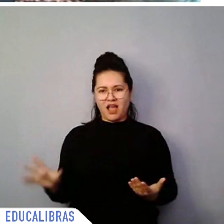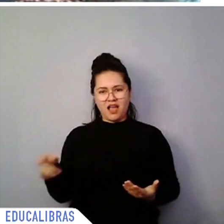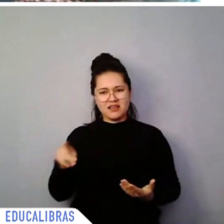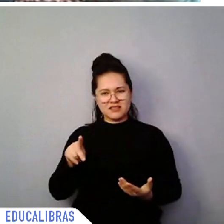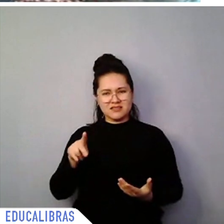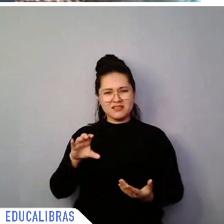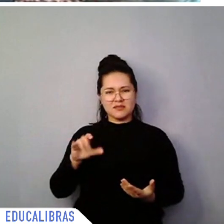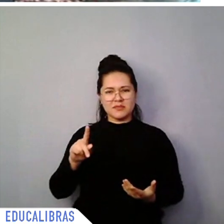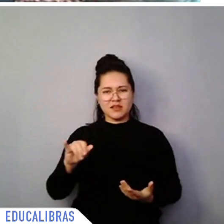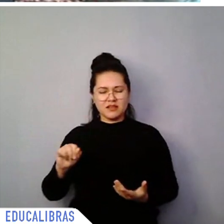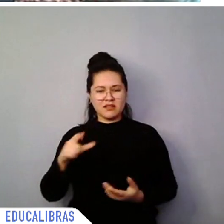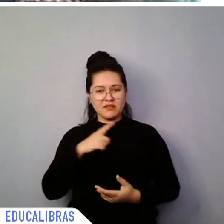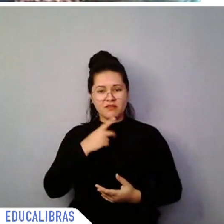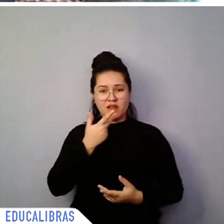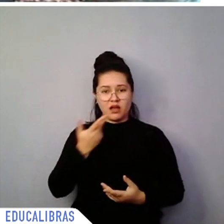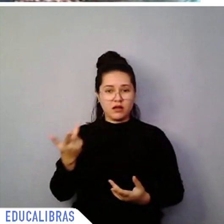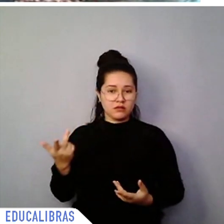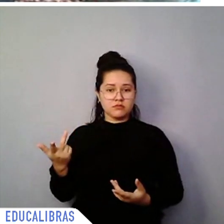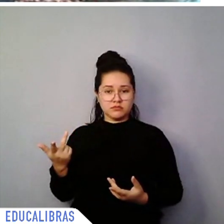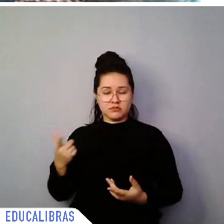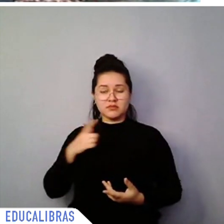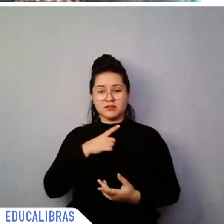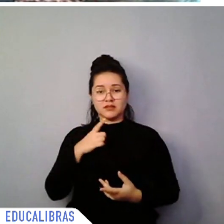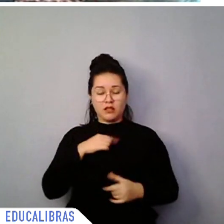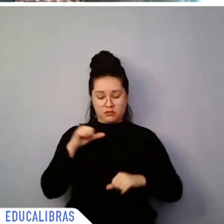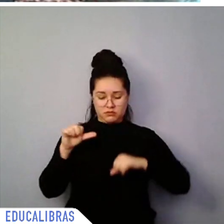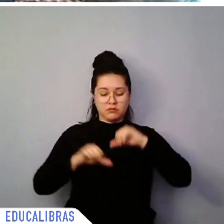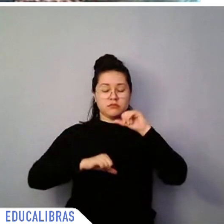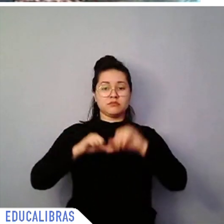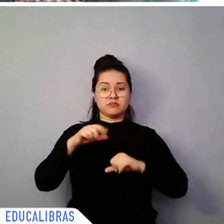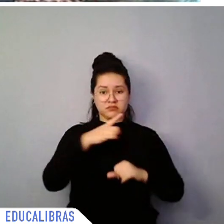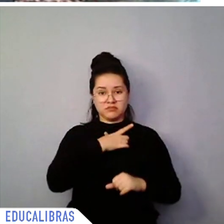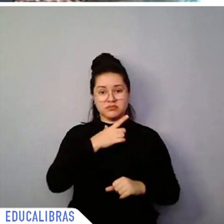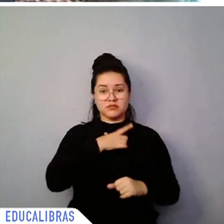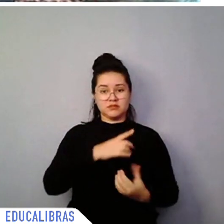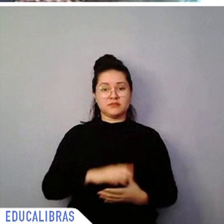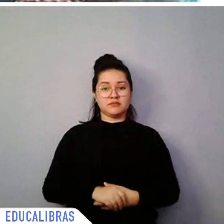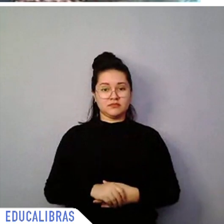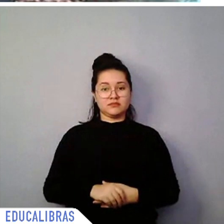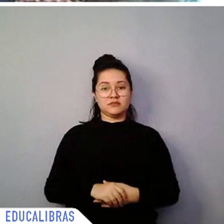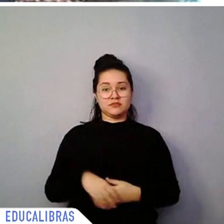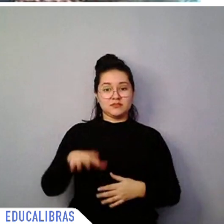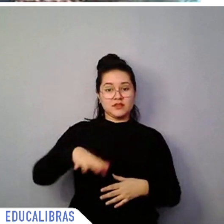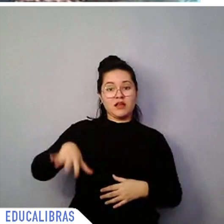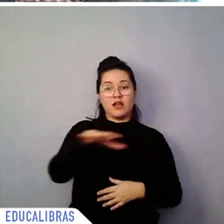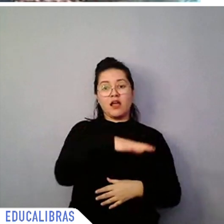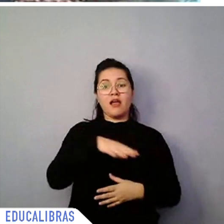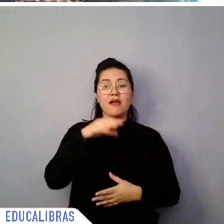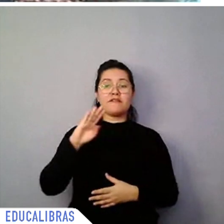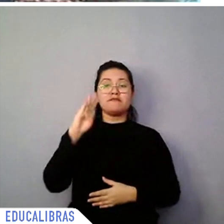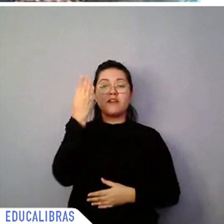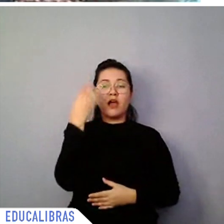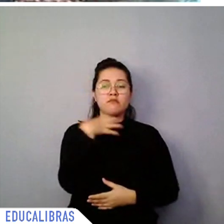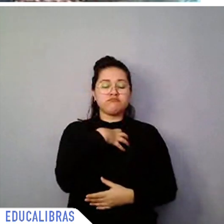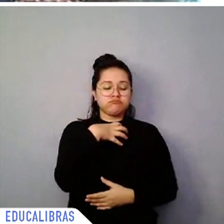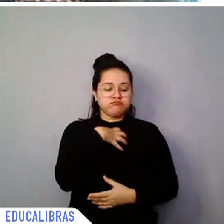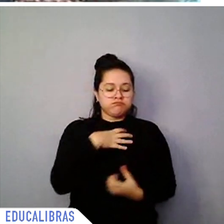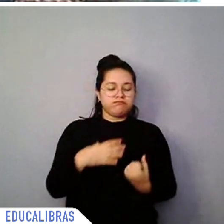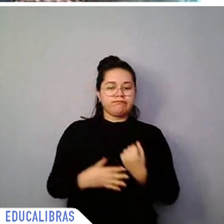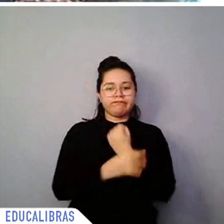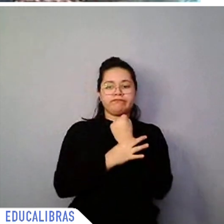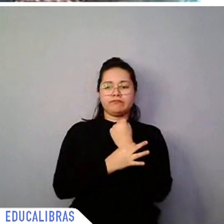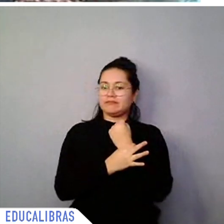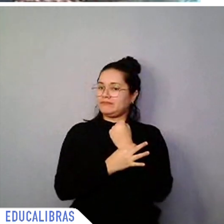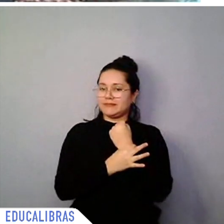being repeated during the investigation commission. The placebo medications are included in this discussion, and this